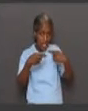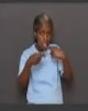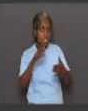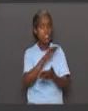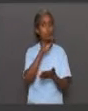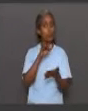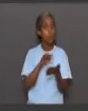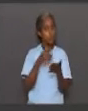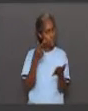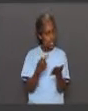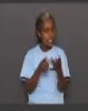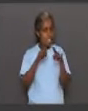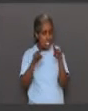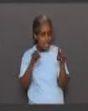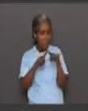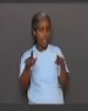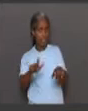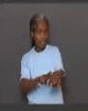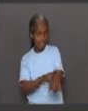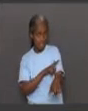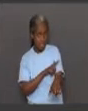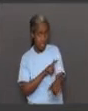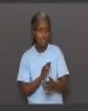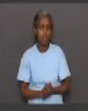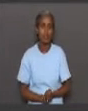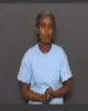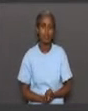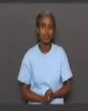relationships between these different lengths?